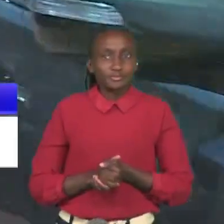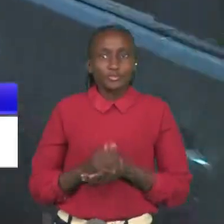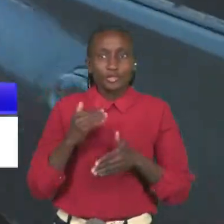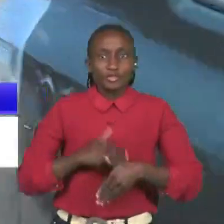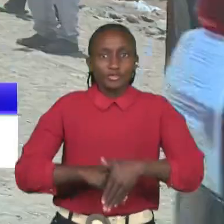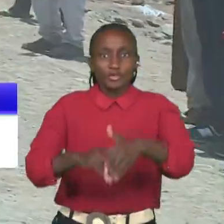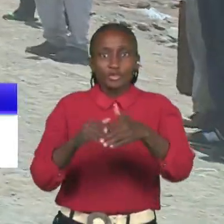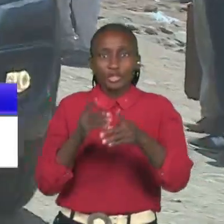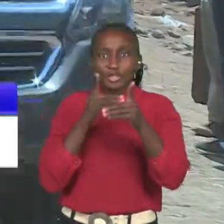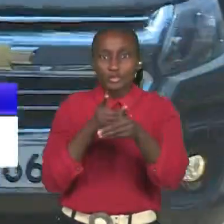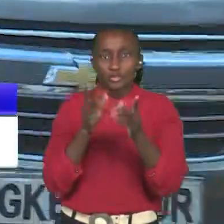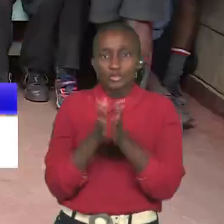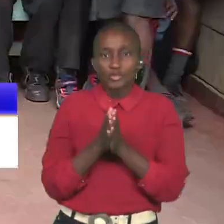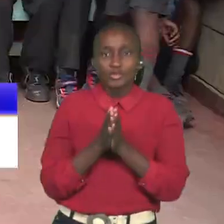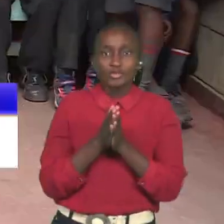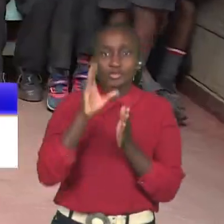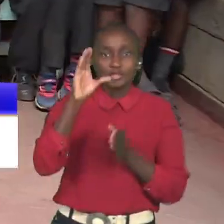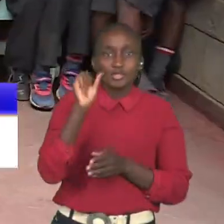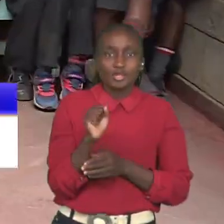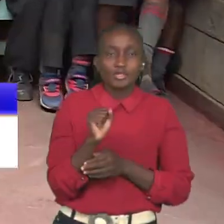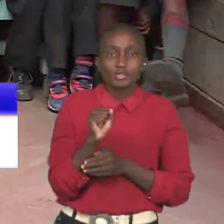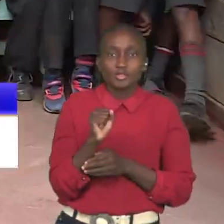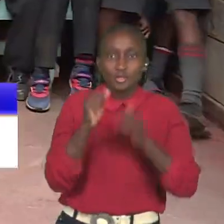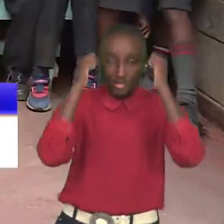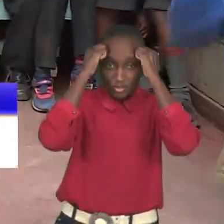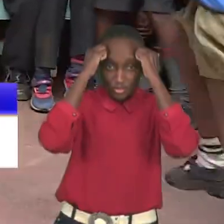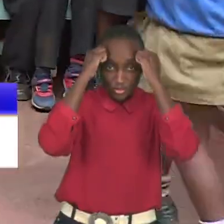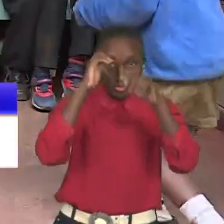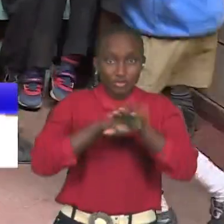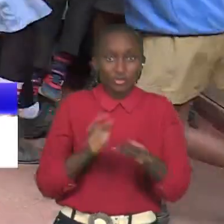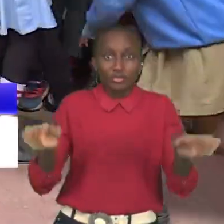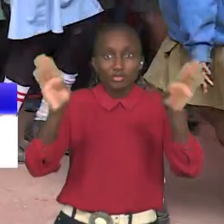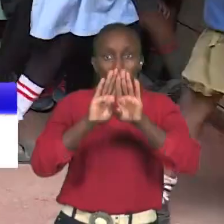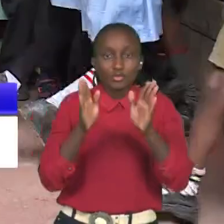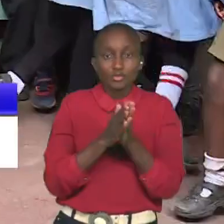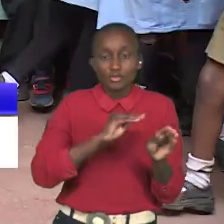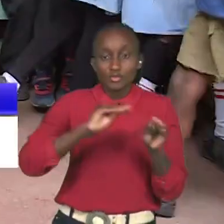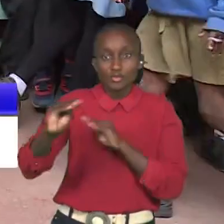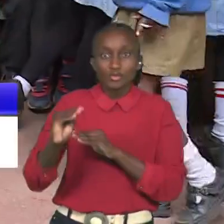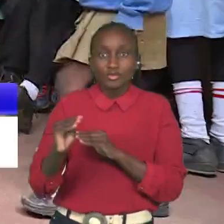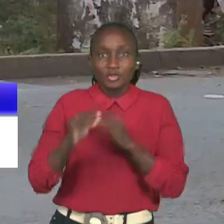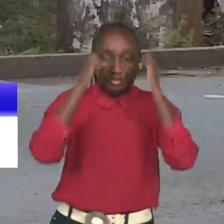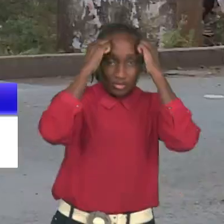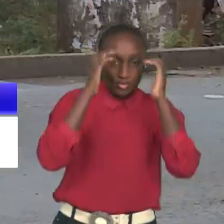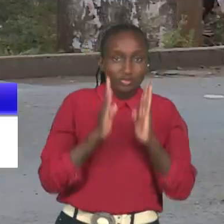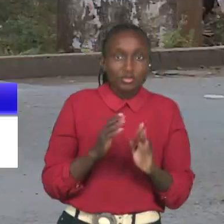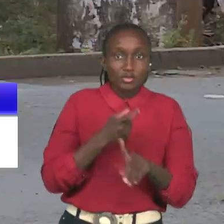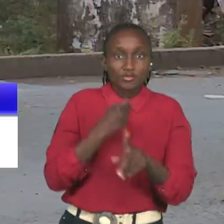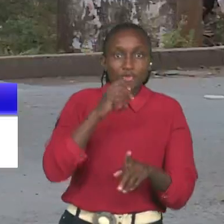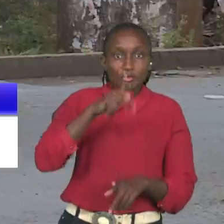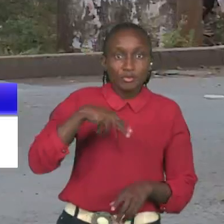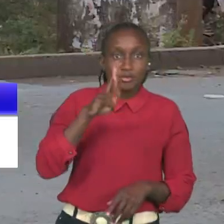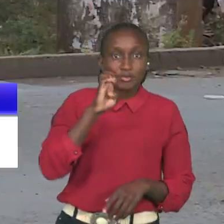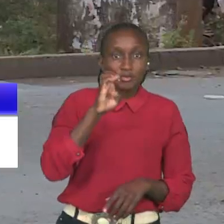Following a directive by Education Cabinet Secretary Professor George Magoha on the closure and transfer of Precious Talent School students to Ngong